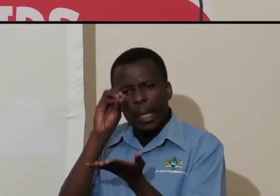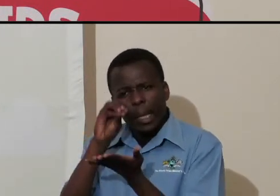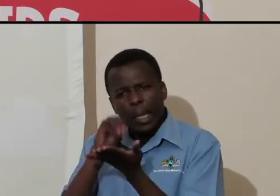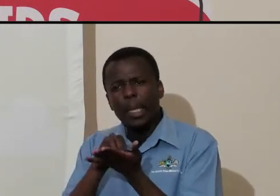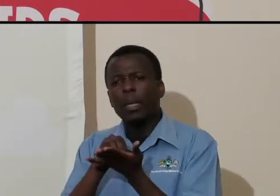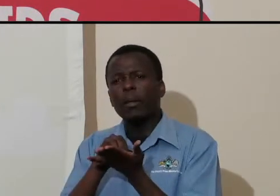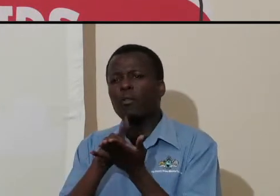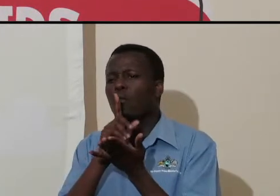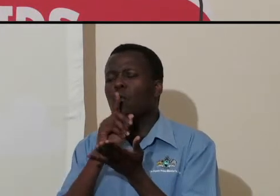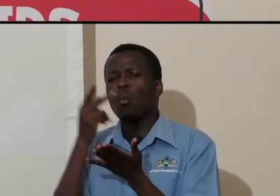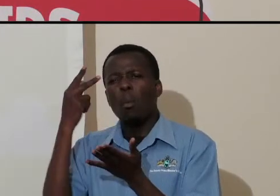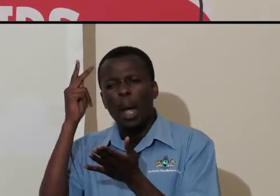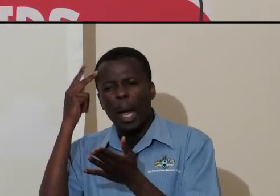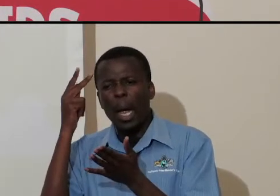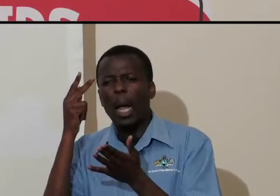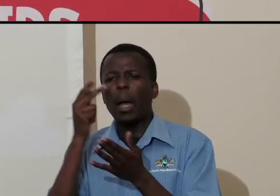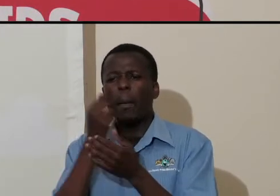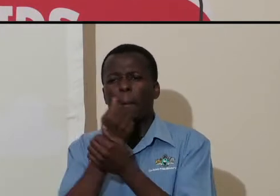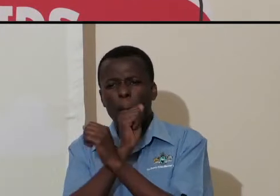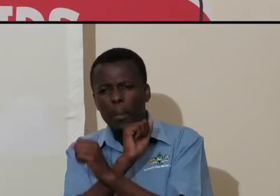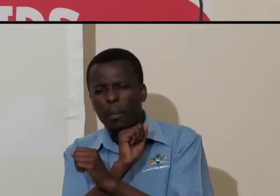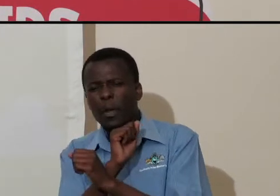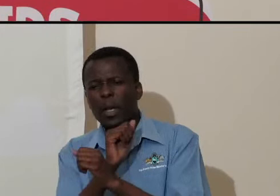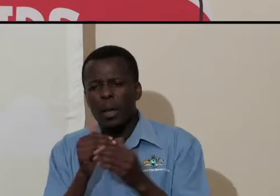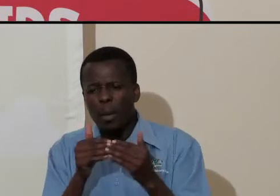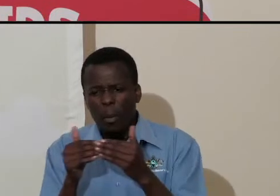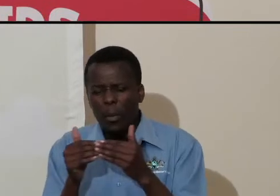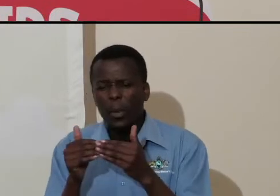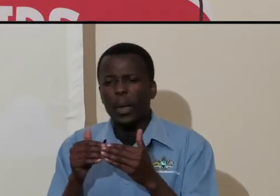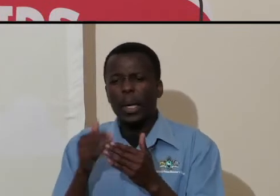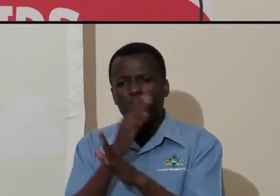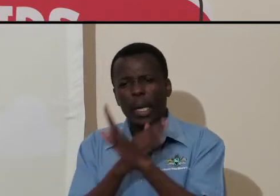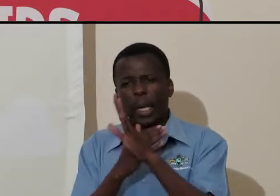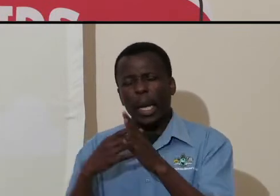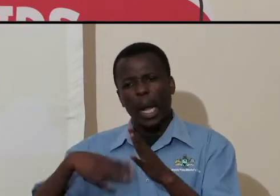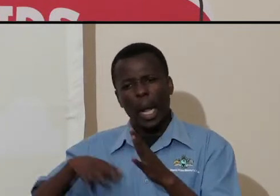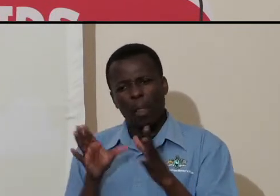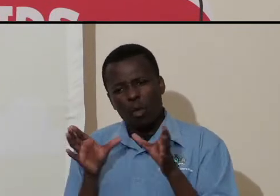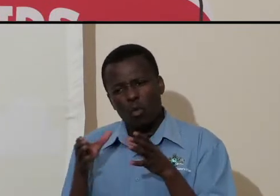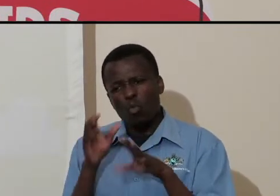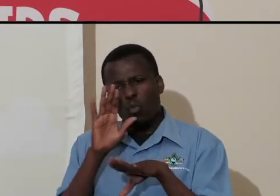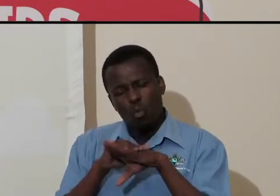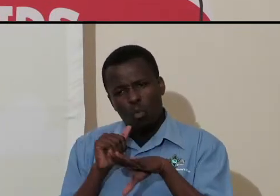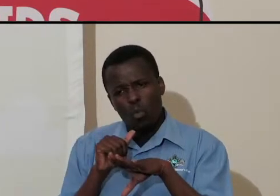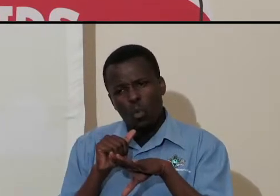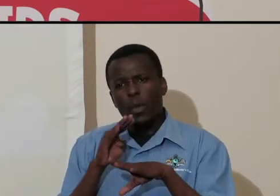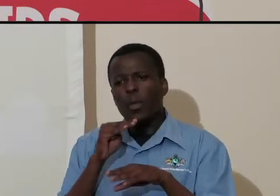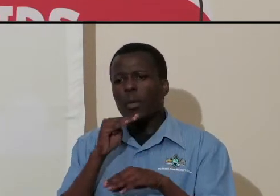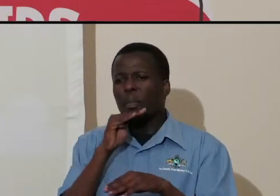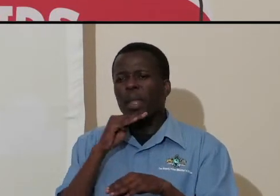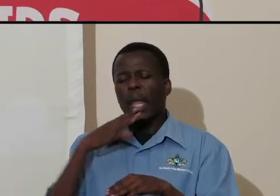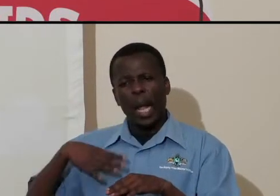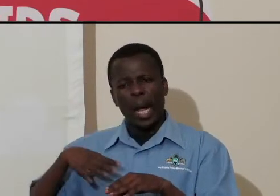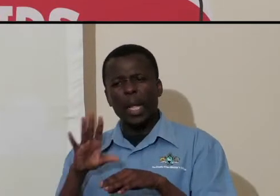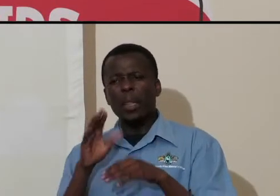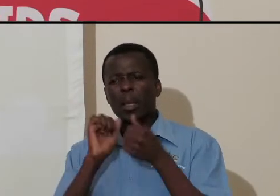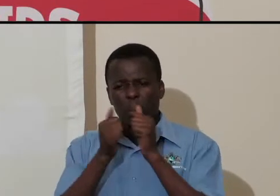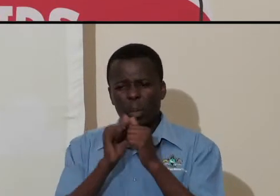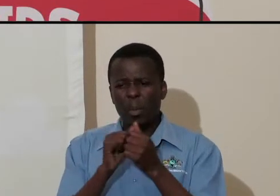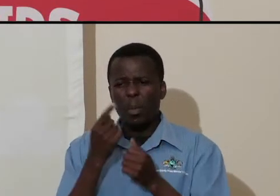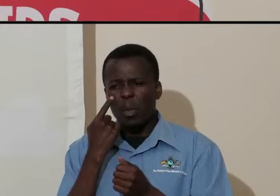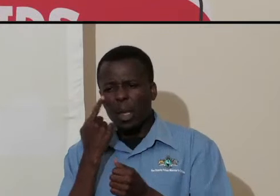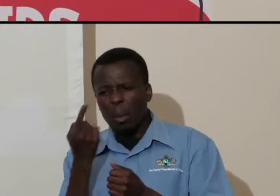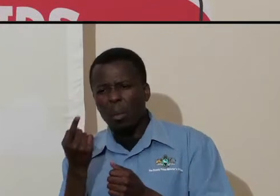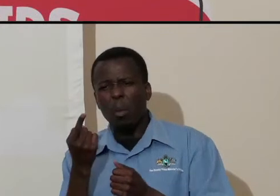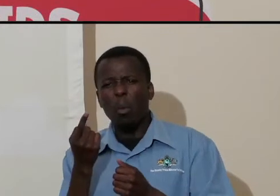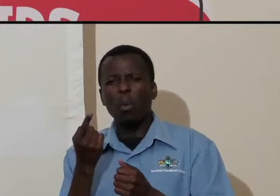unequal access to health care and other services. It can also manifest in violence and poor